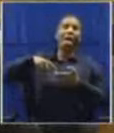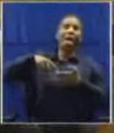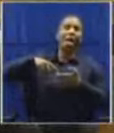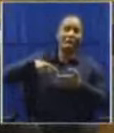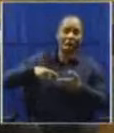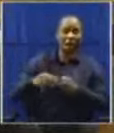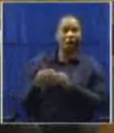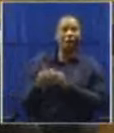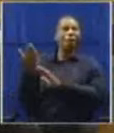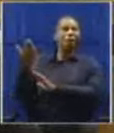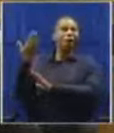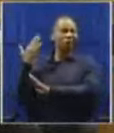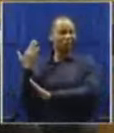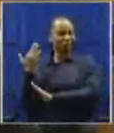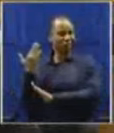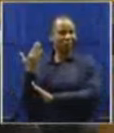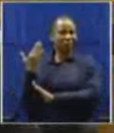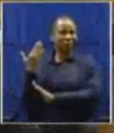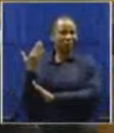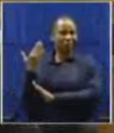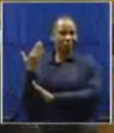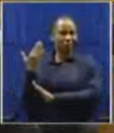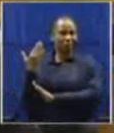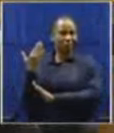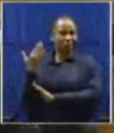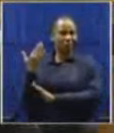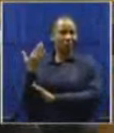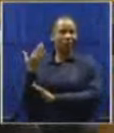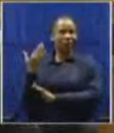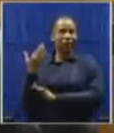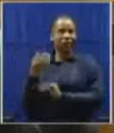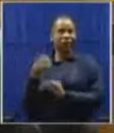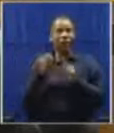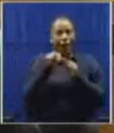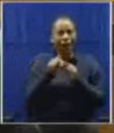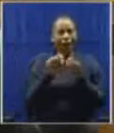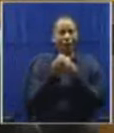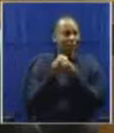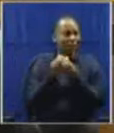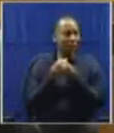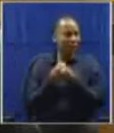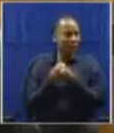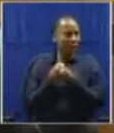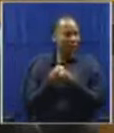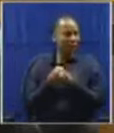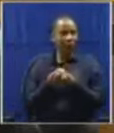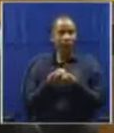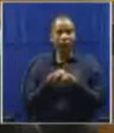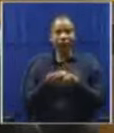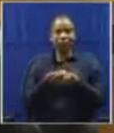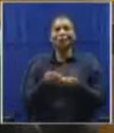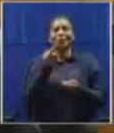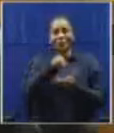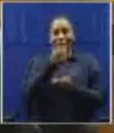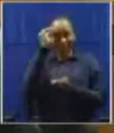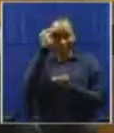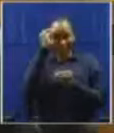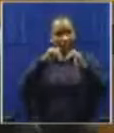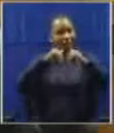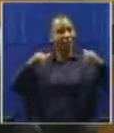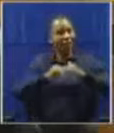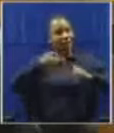for the past and for the fear clear, know that that divides us, they must